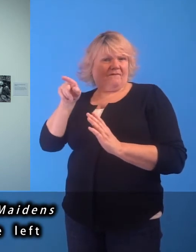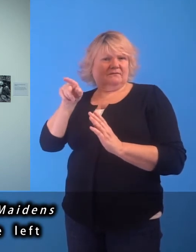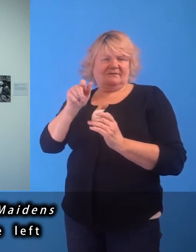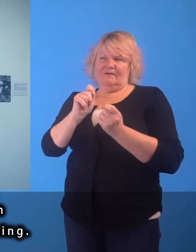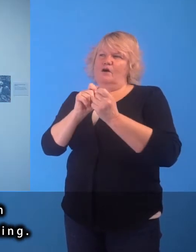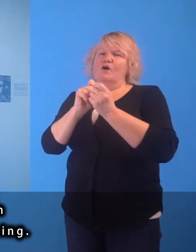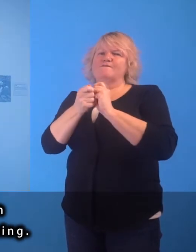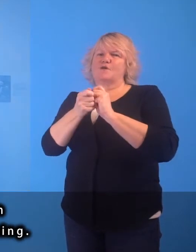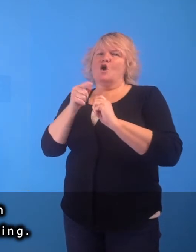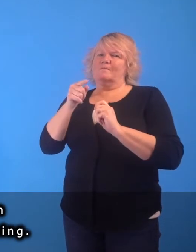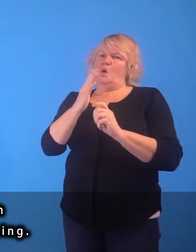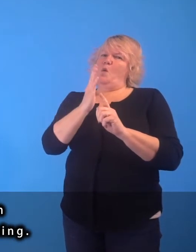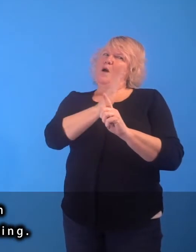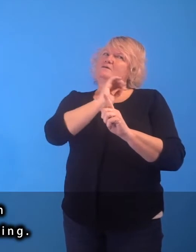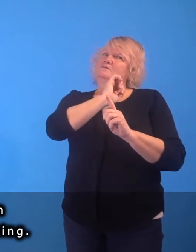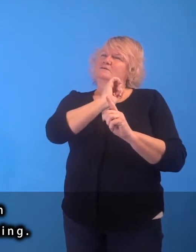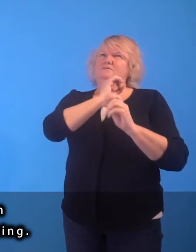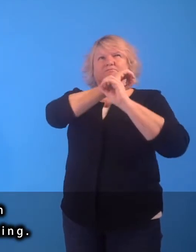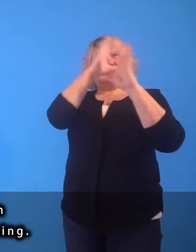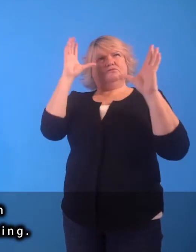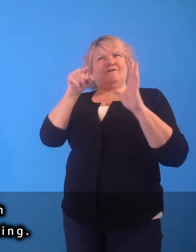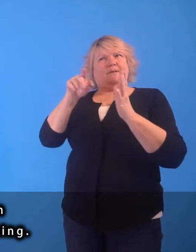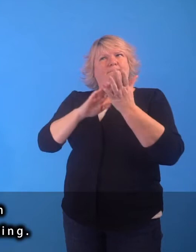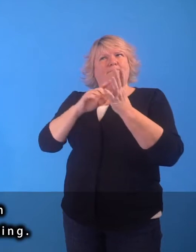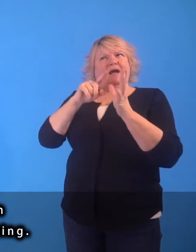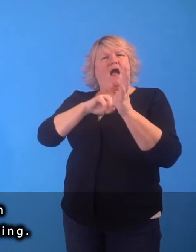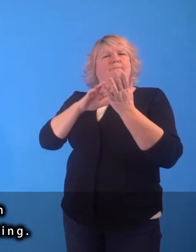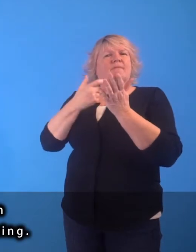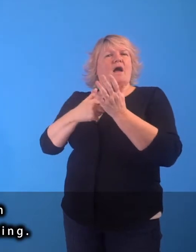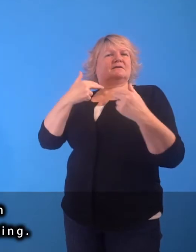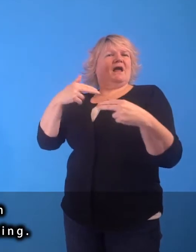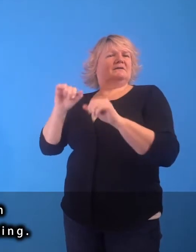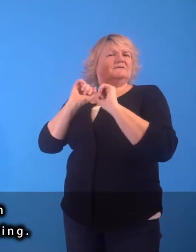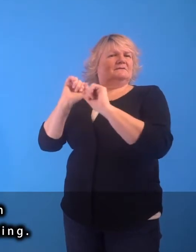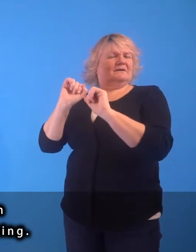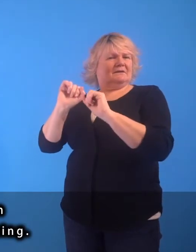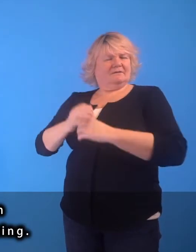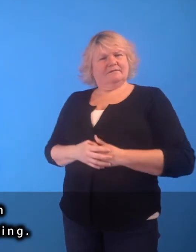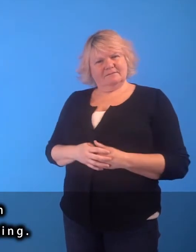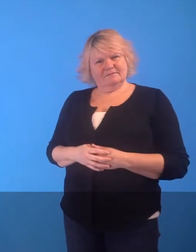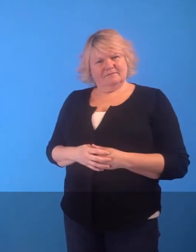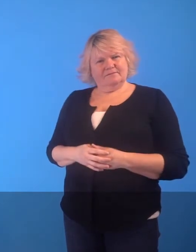left, conform to the usual Western representation of Myanmar dancing.